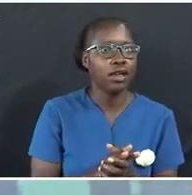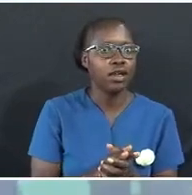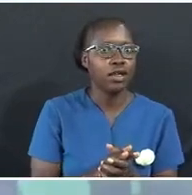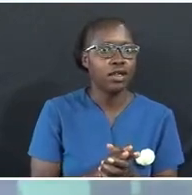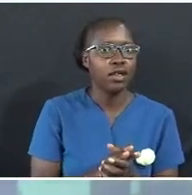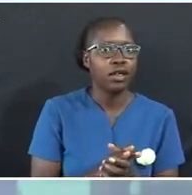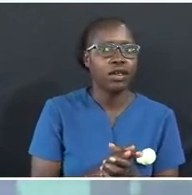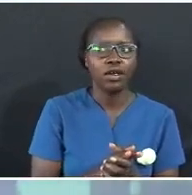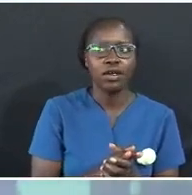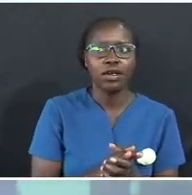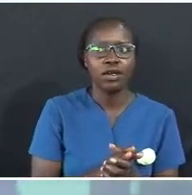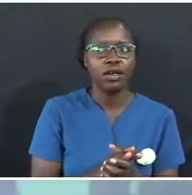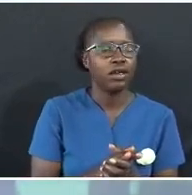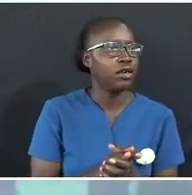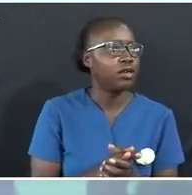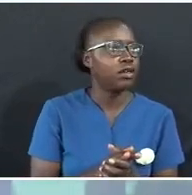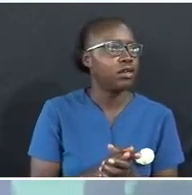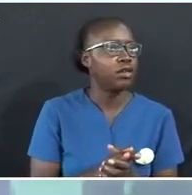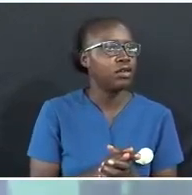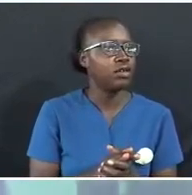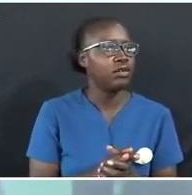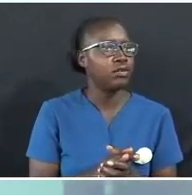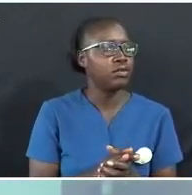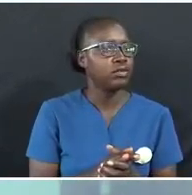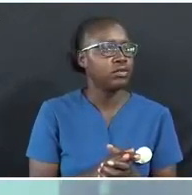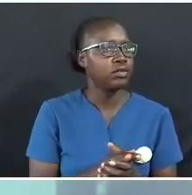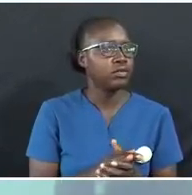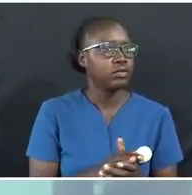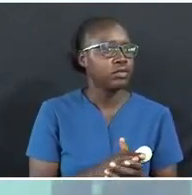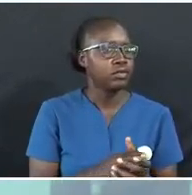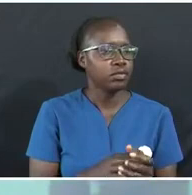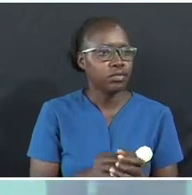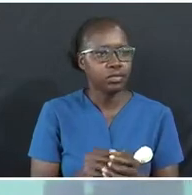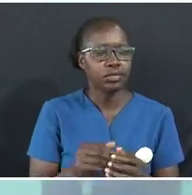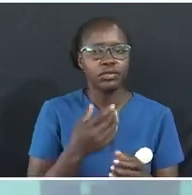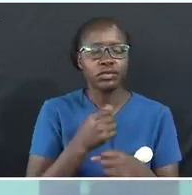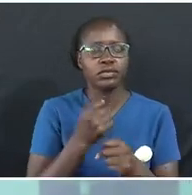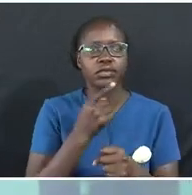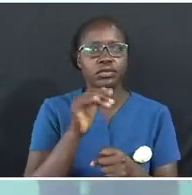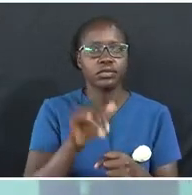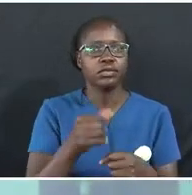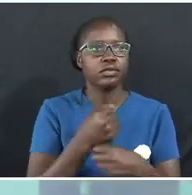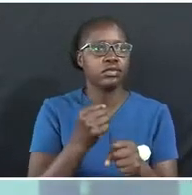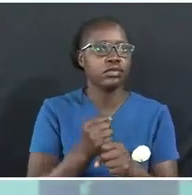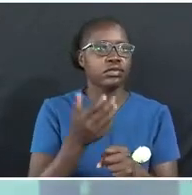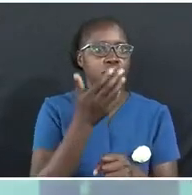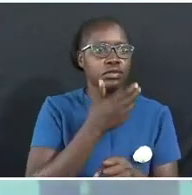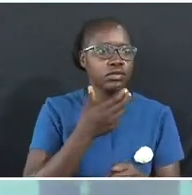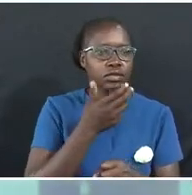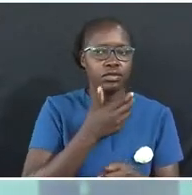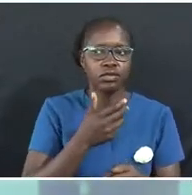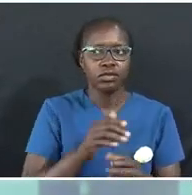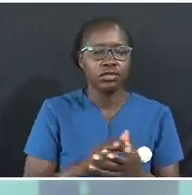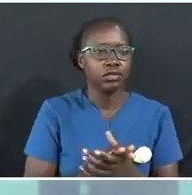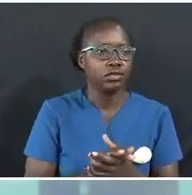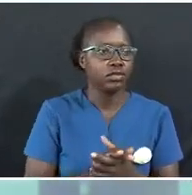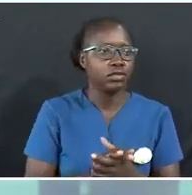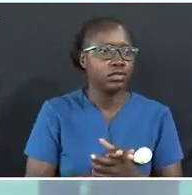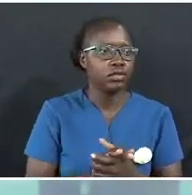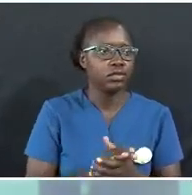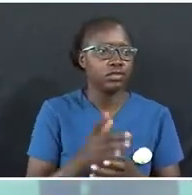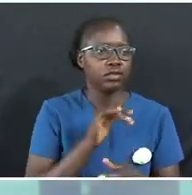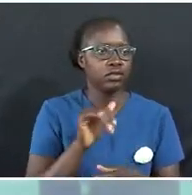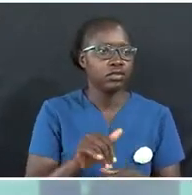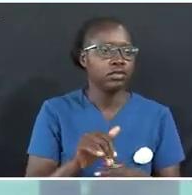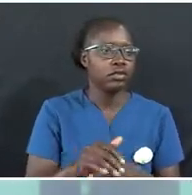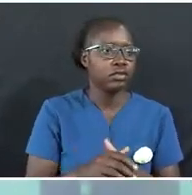milk, it is there. When people come, and make sure that you can also make some porridge of wimbi, the best one, so that you can